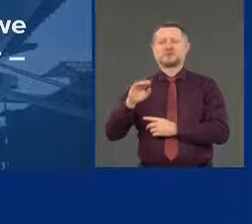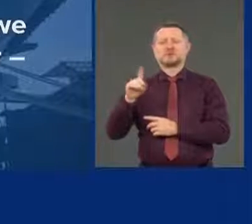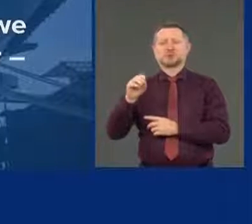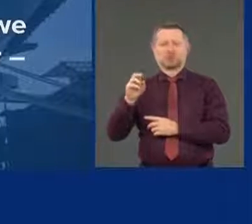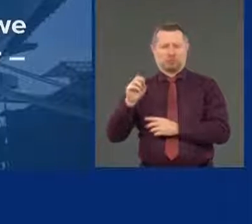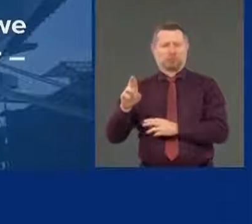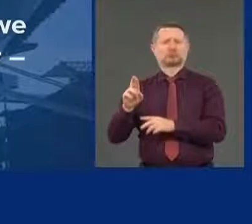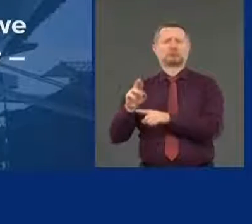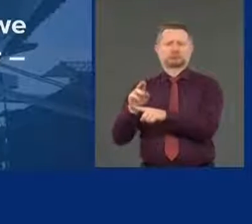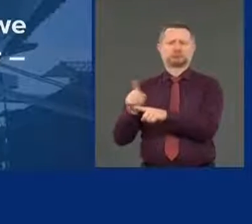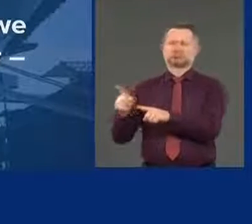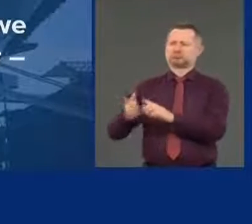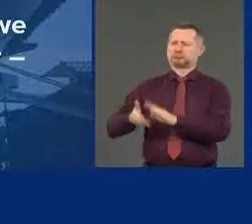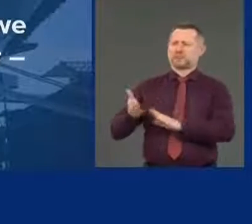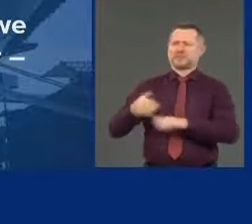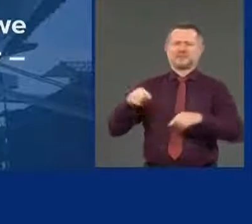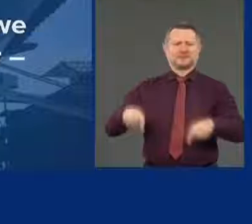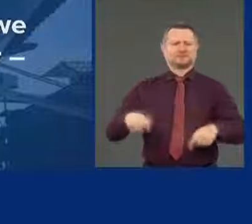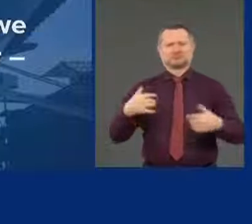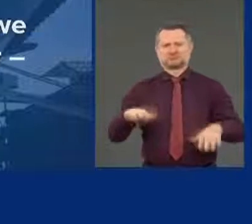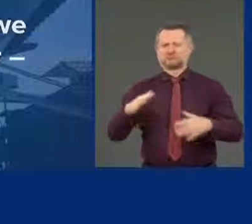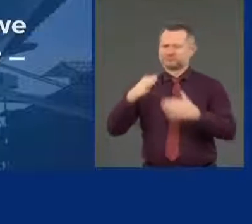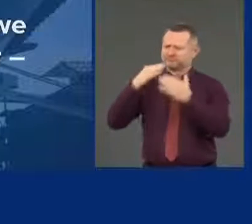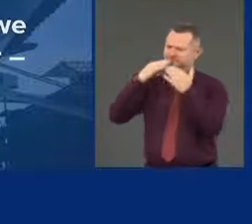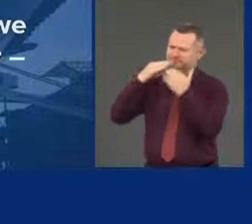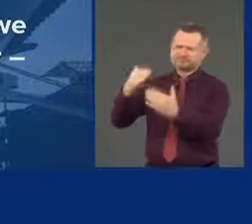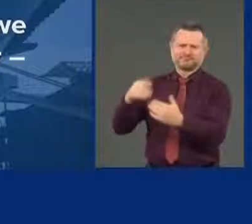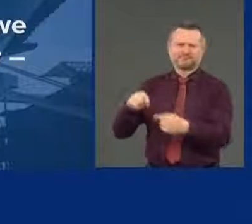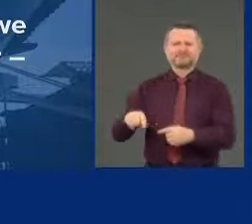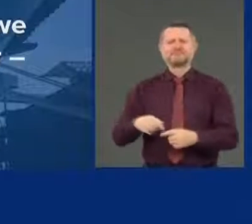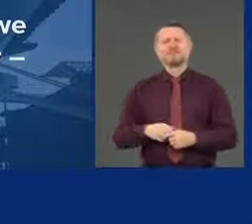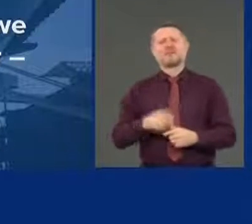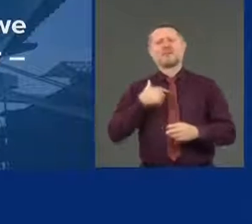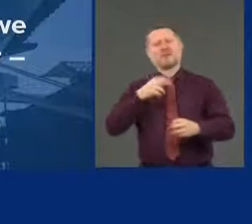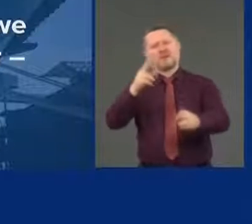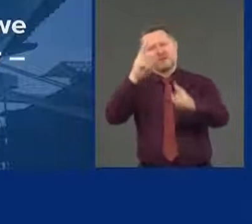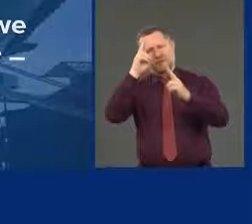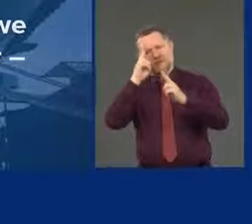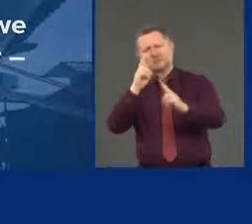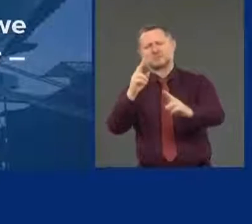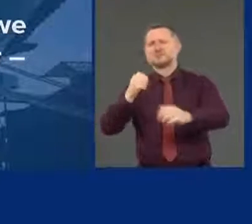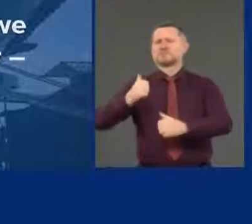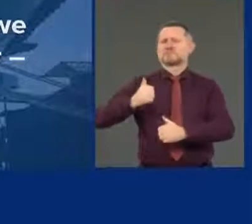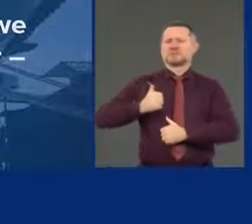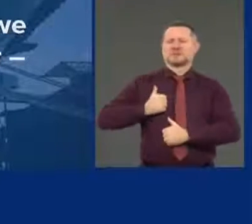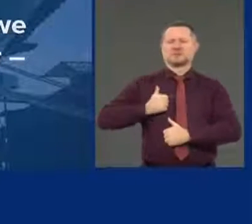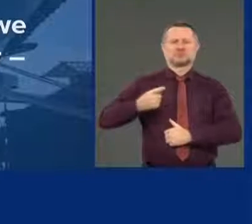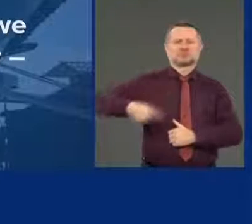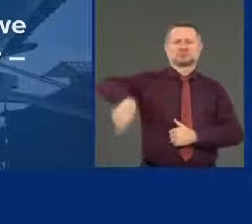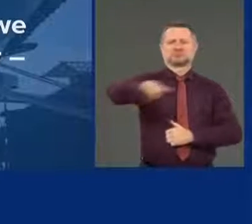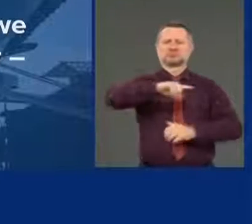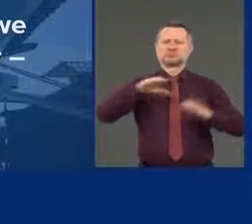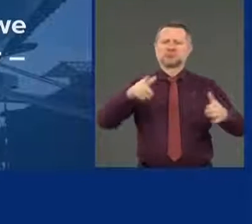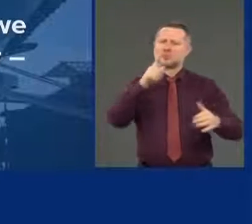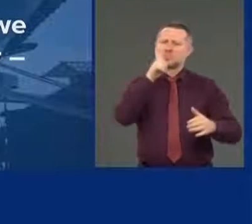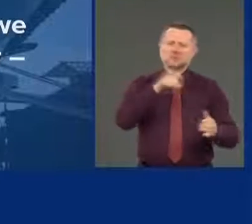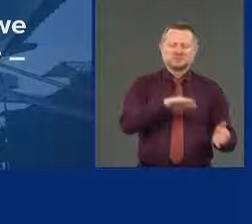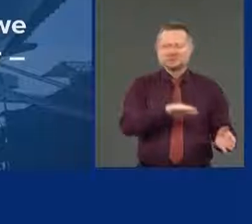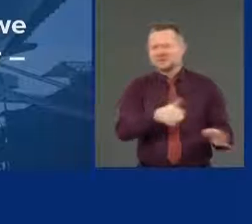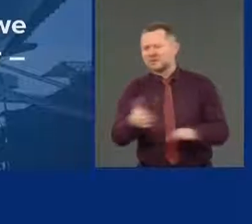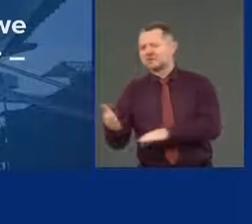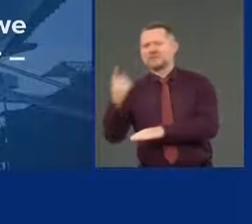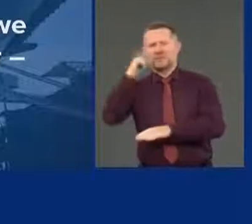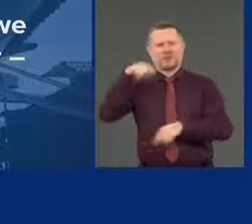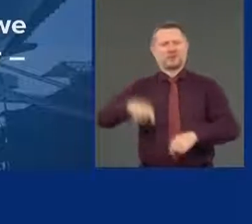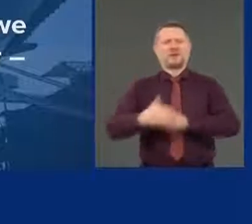kindness. And today we honor the service members who have lost their lives. We remember their families and the pain